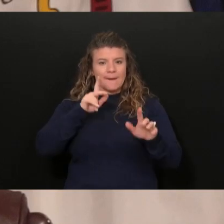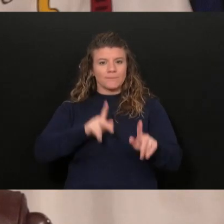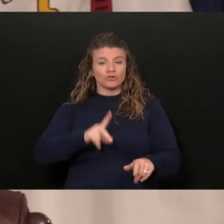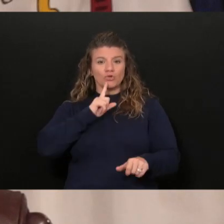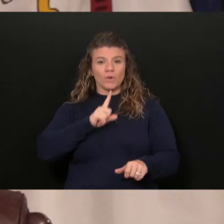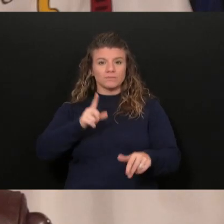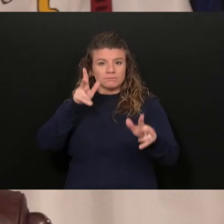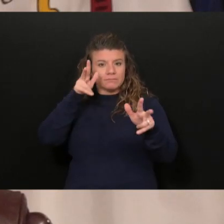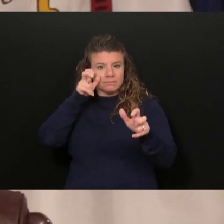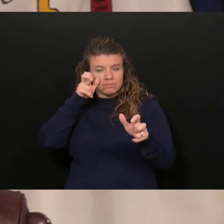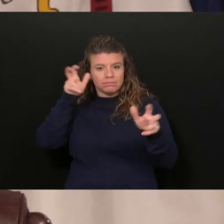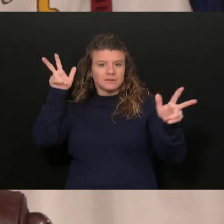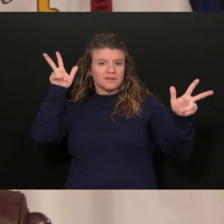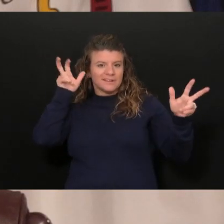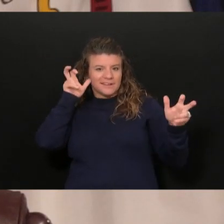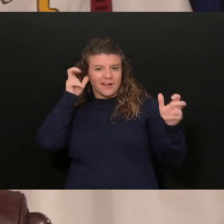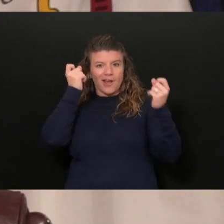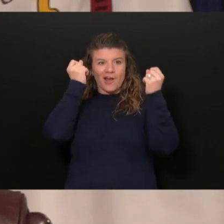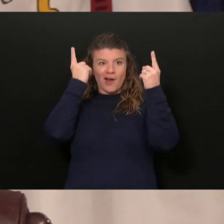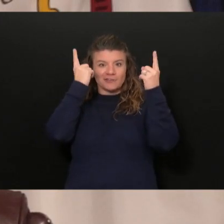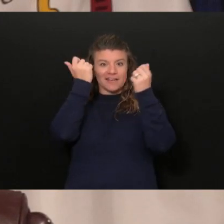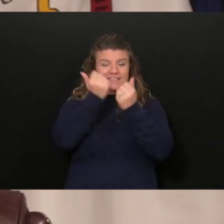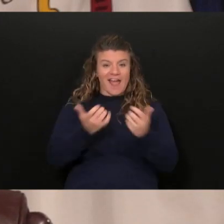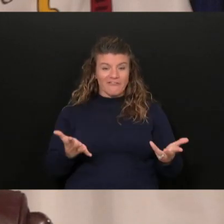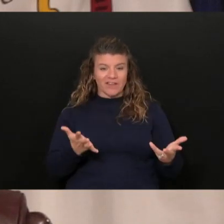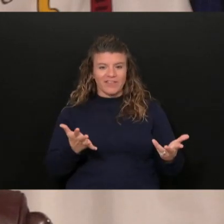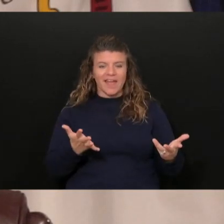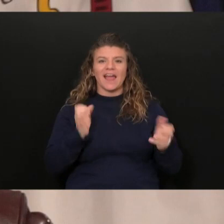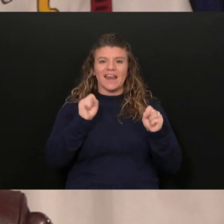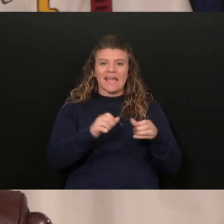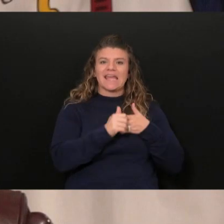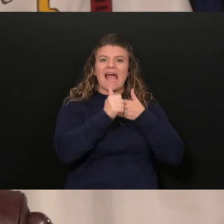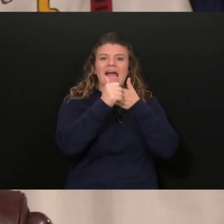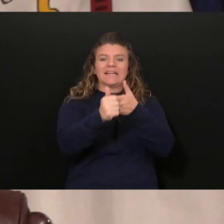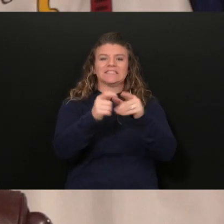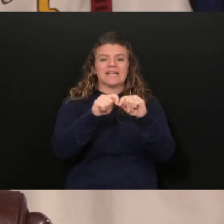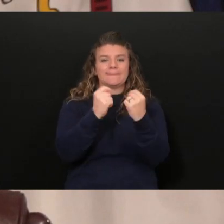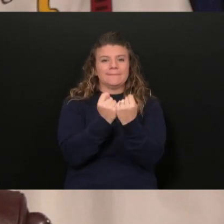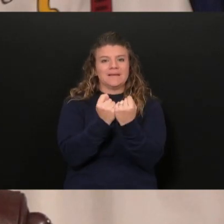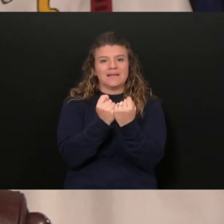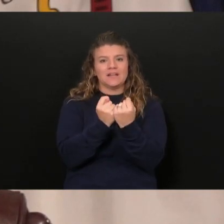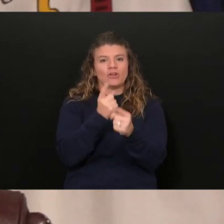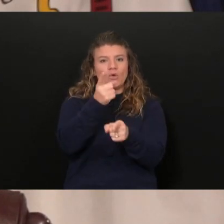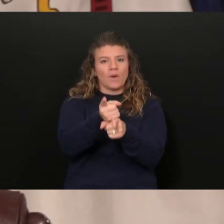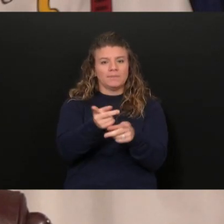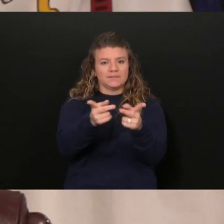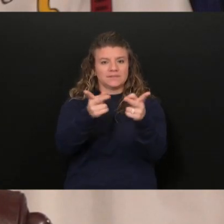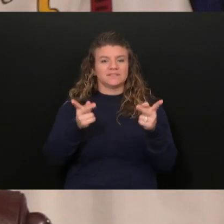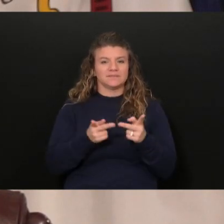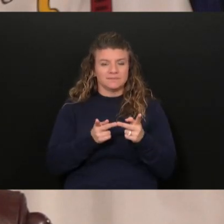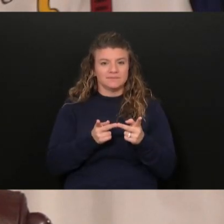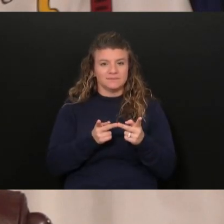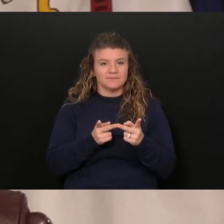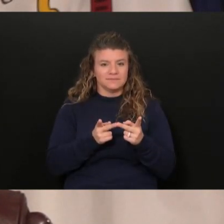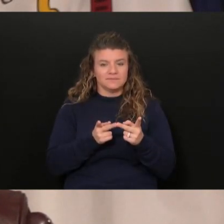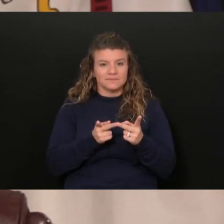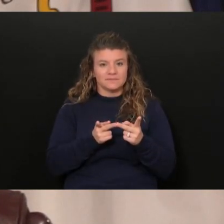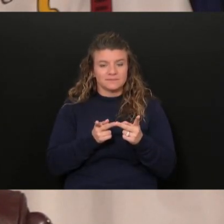what's going on during the course of the game and guides our team to where we need to go. And, you